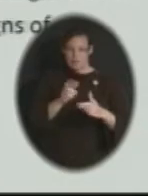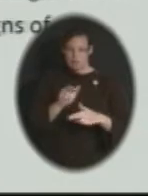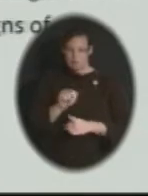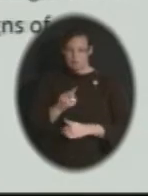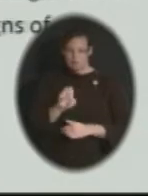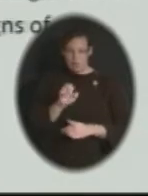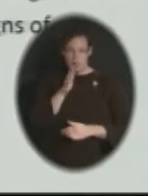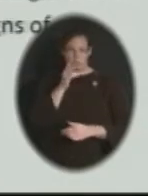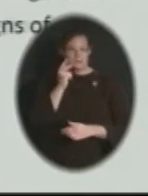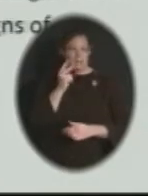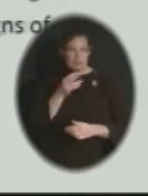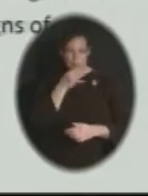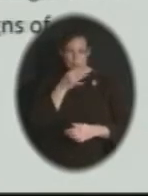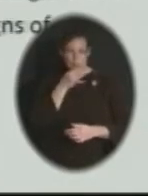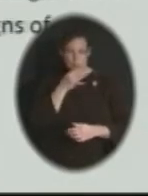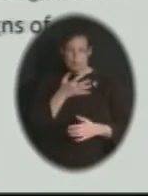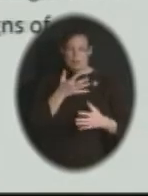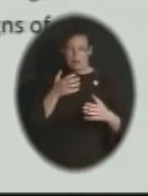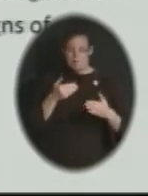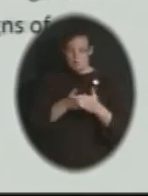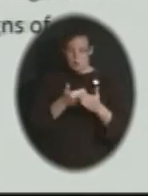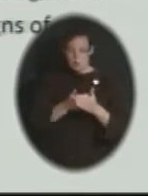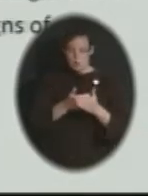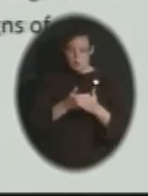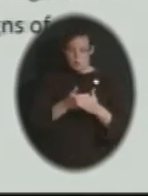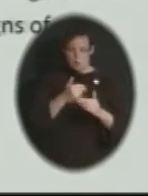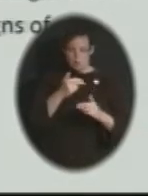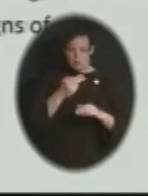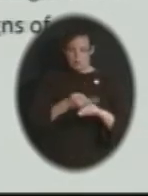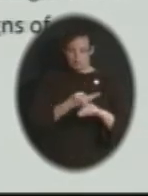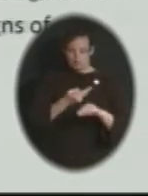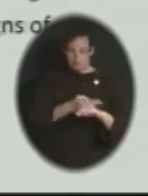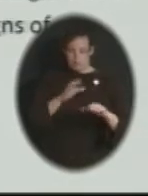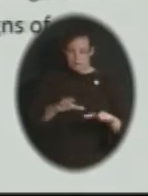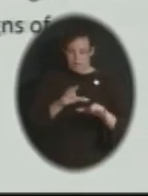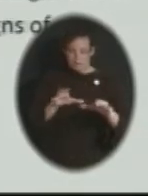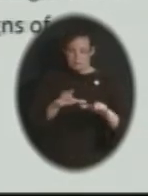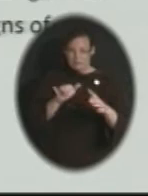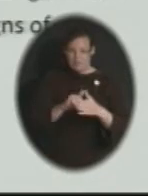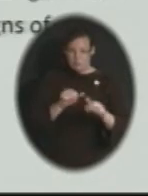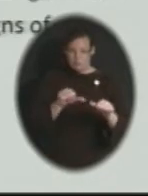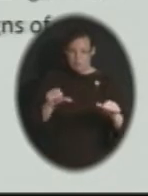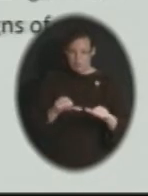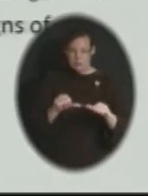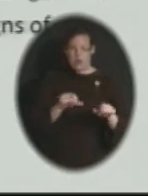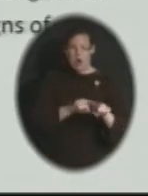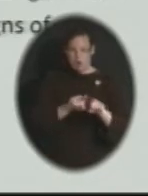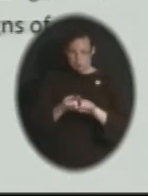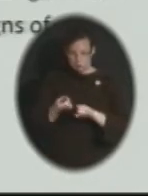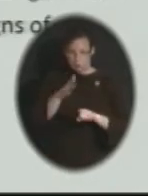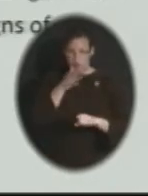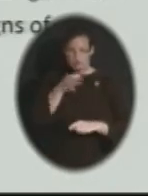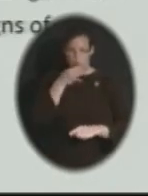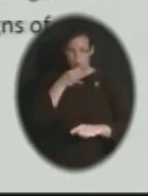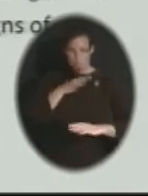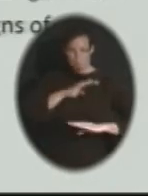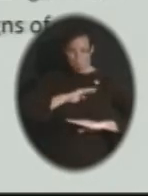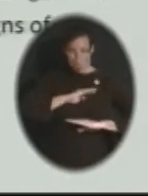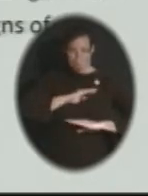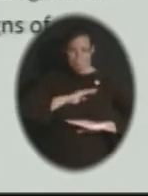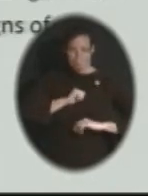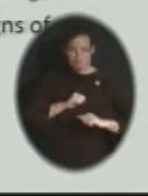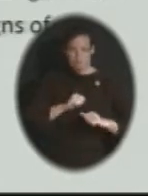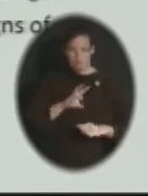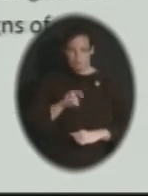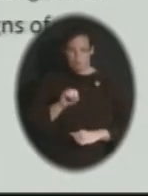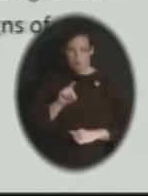As you'll see in a moment, there's a lot of new construction permit activity in those areas. So they too will soon reach their capacity.